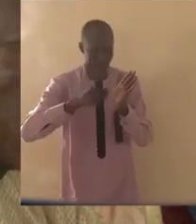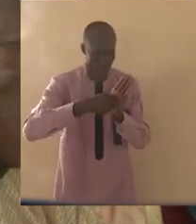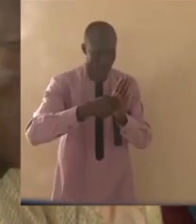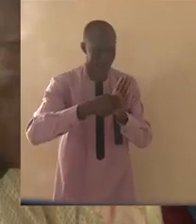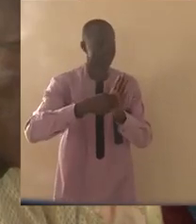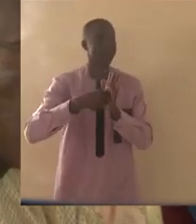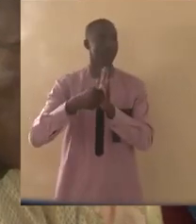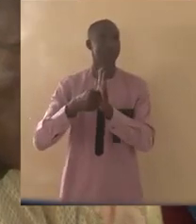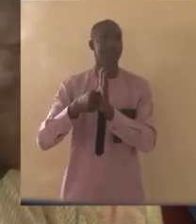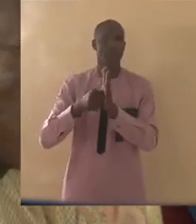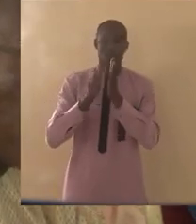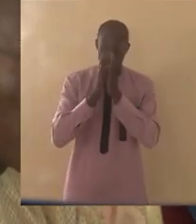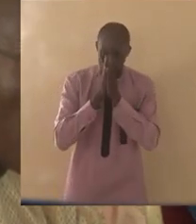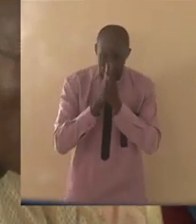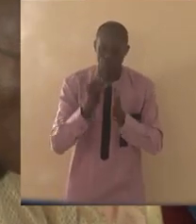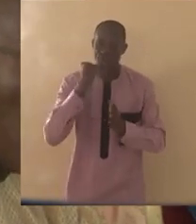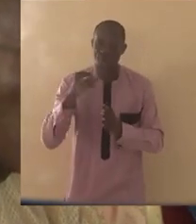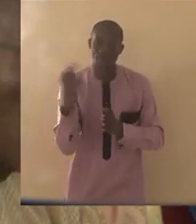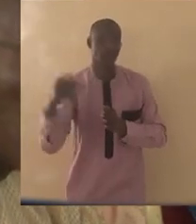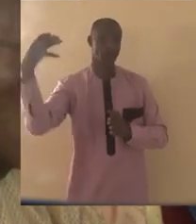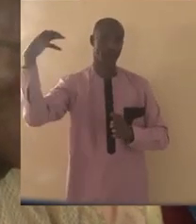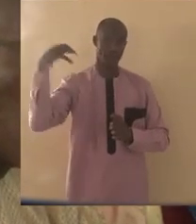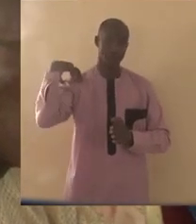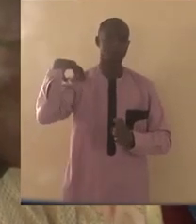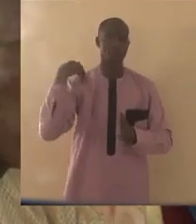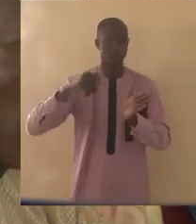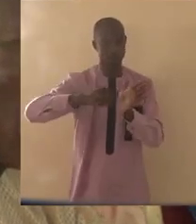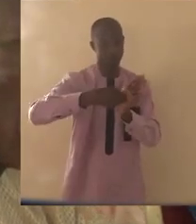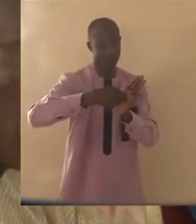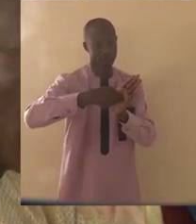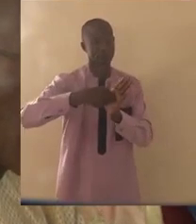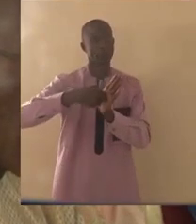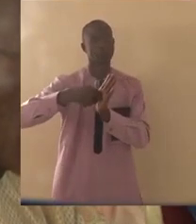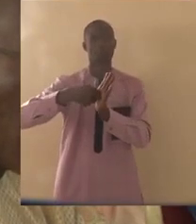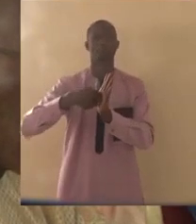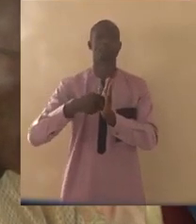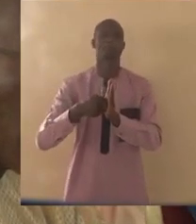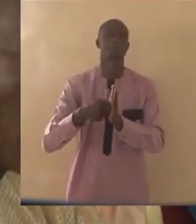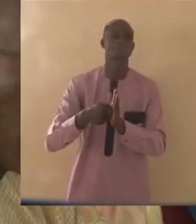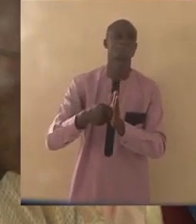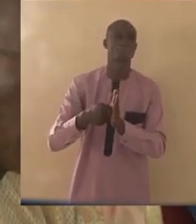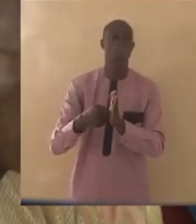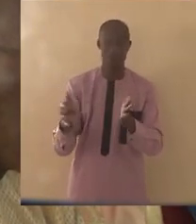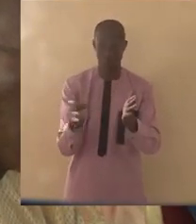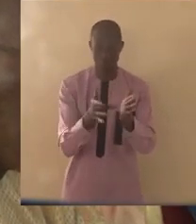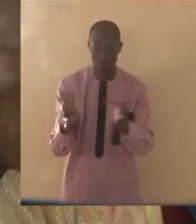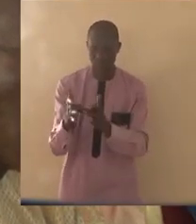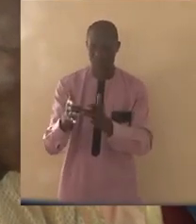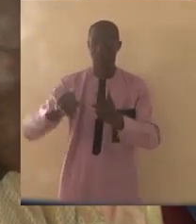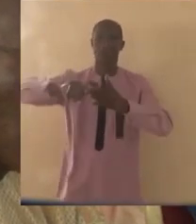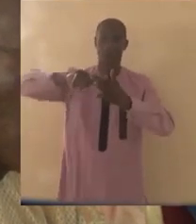Prayer is the key. Prayer is the master key.